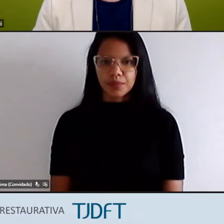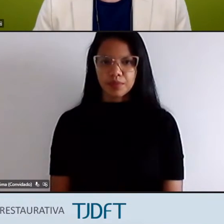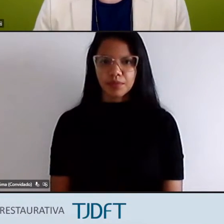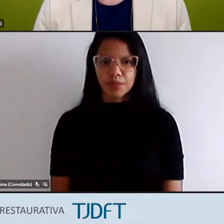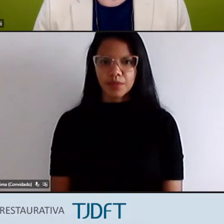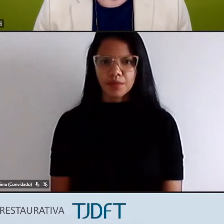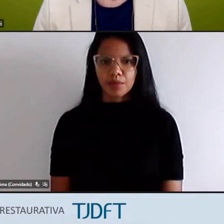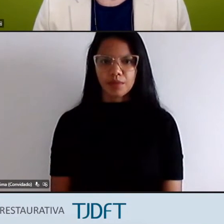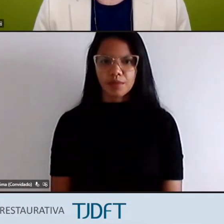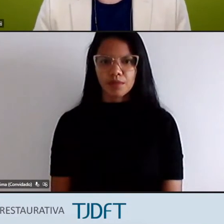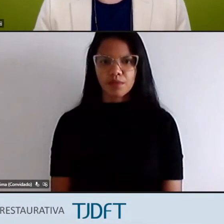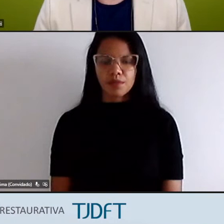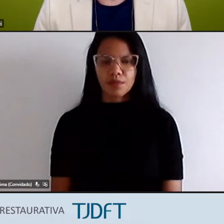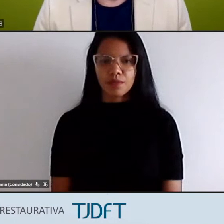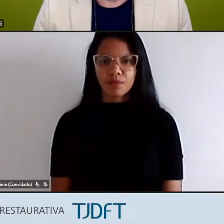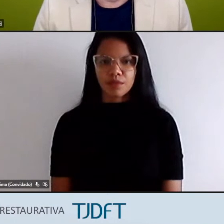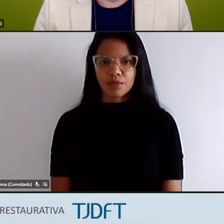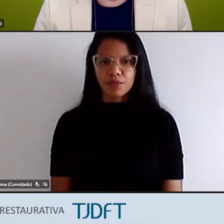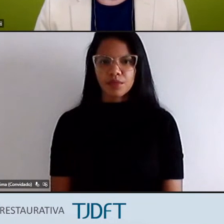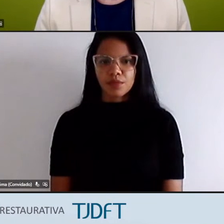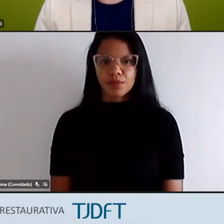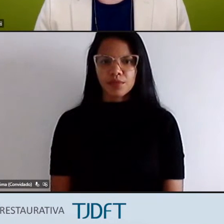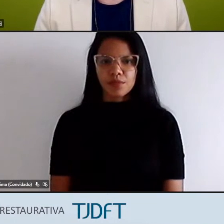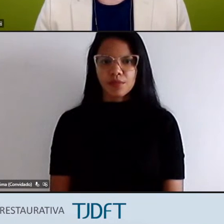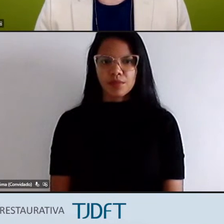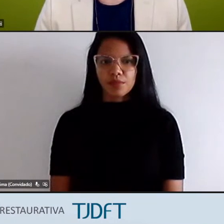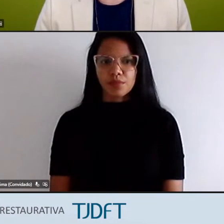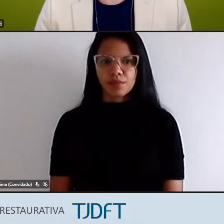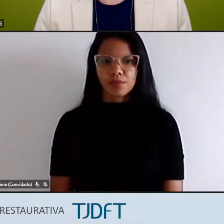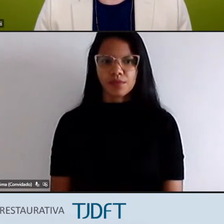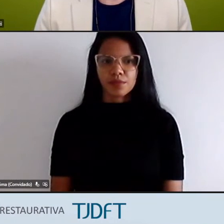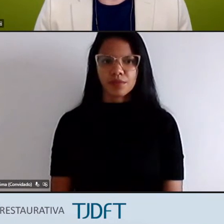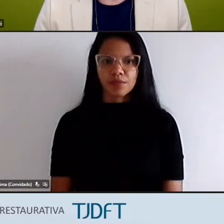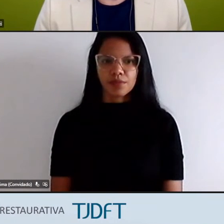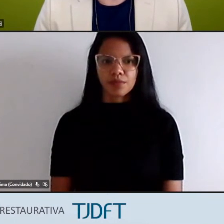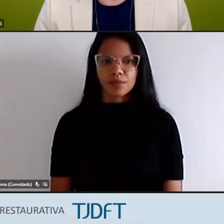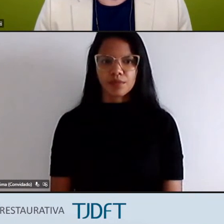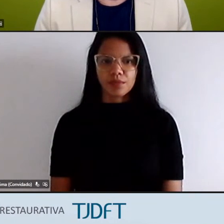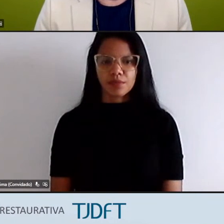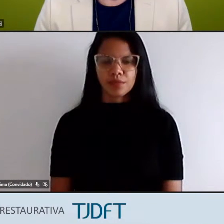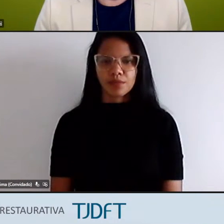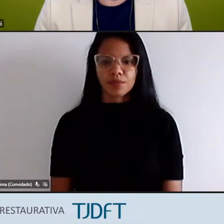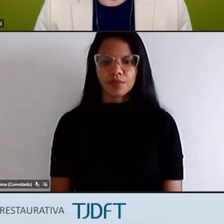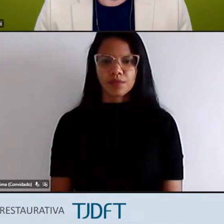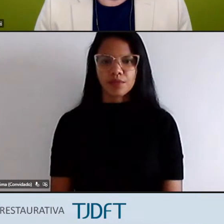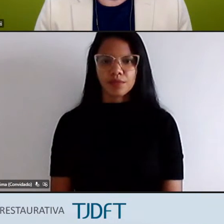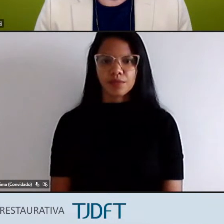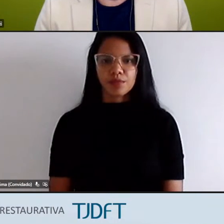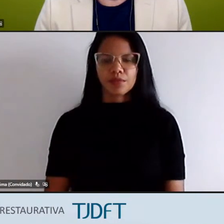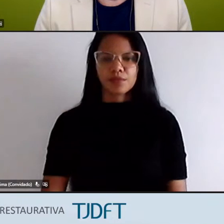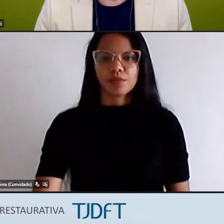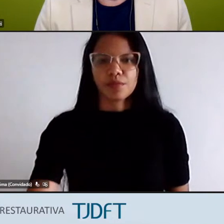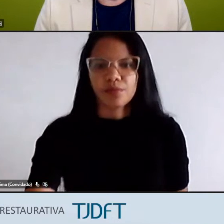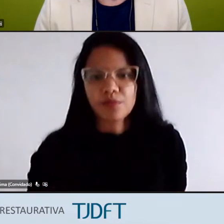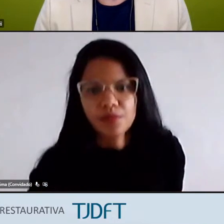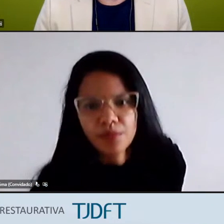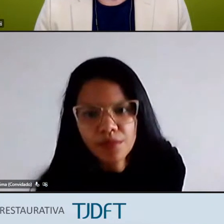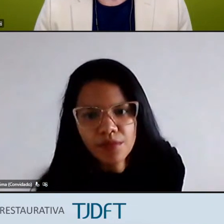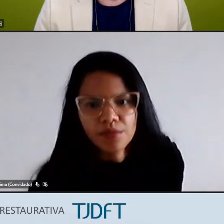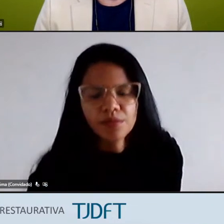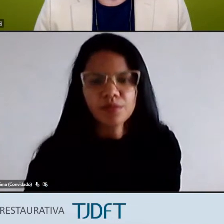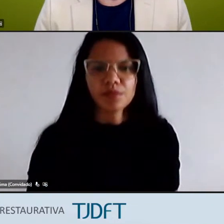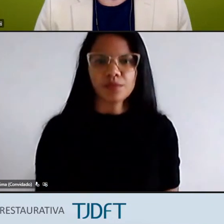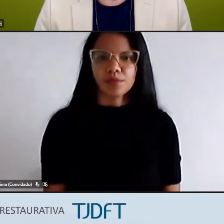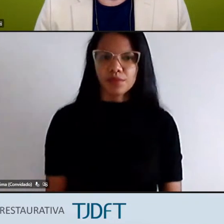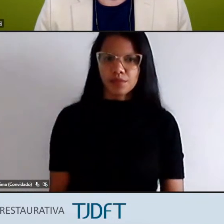It's a great pleasure to speak to such an important group of people in a great country that unfortunately I've never visited, but would love to